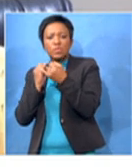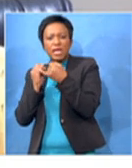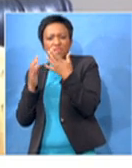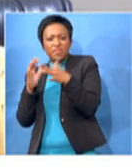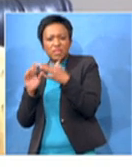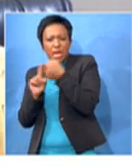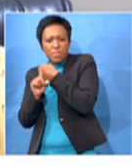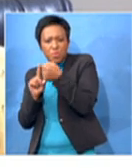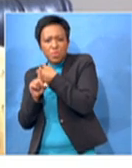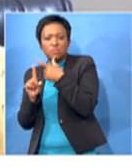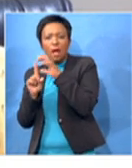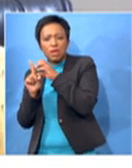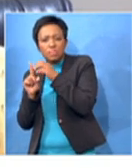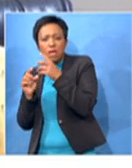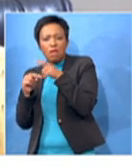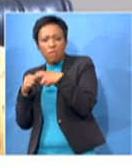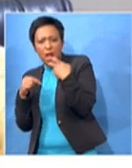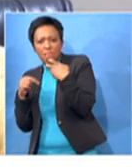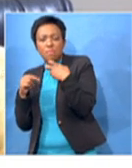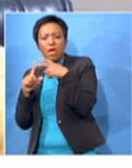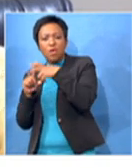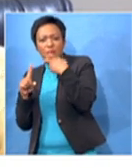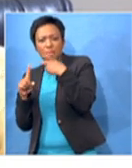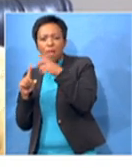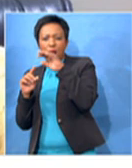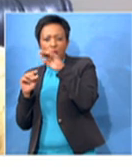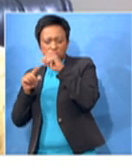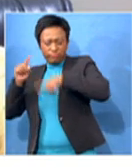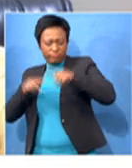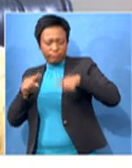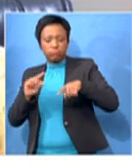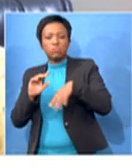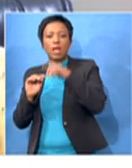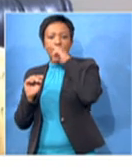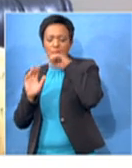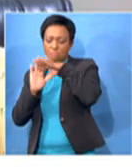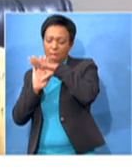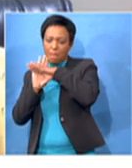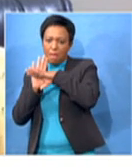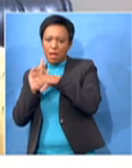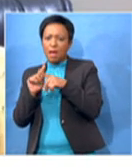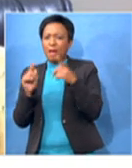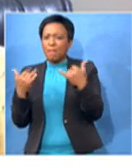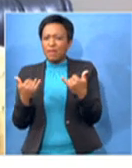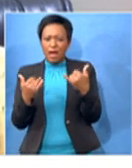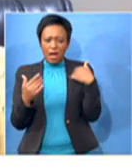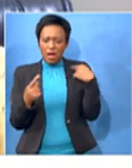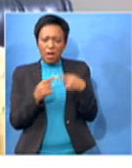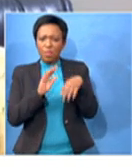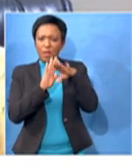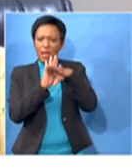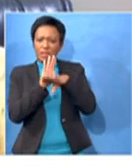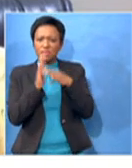not only offenders against children. But to this day, advocates, the list is still not available to institutions like schools, and some